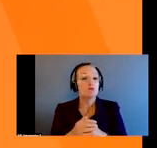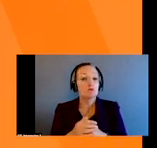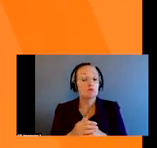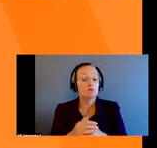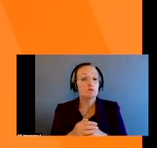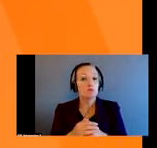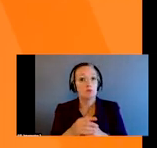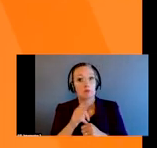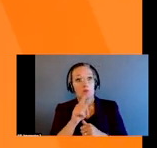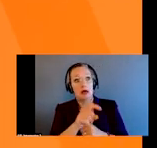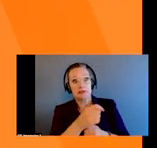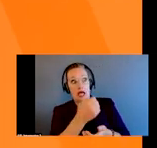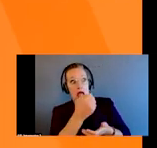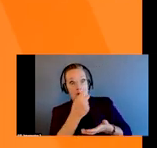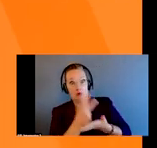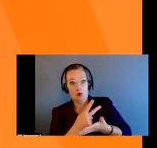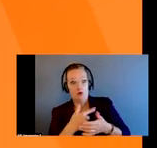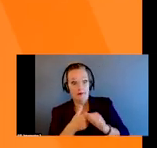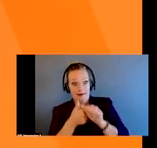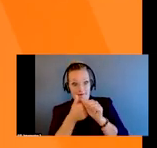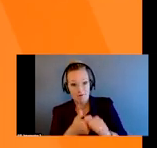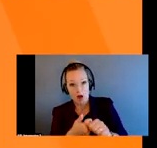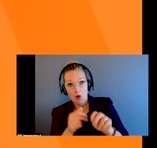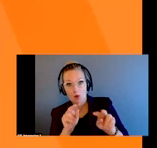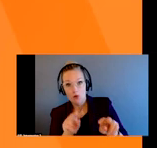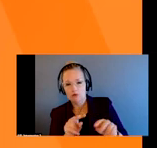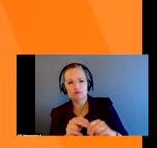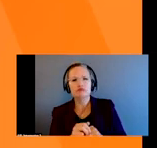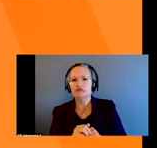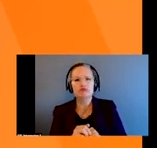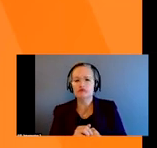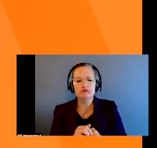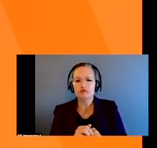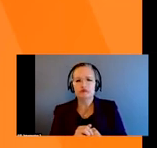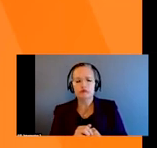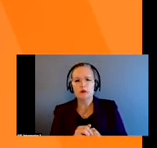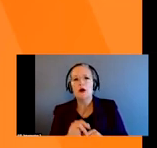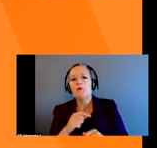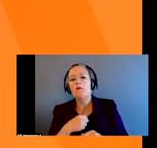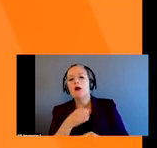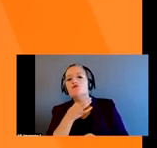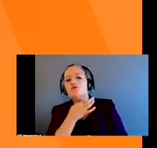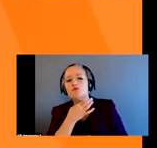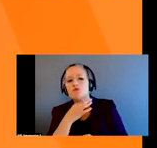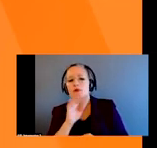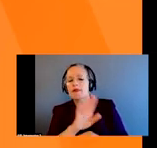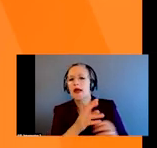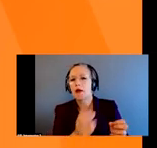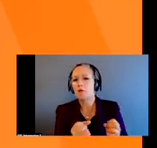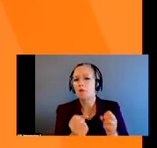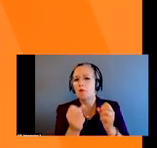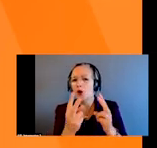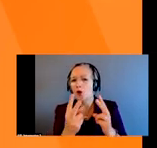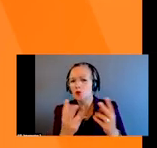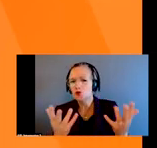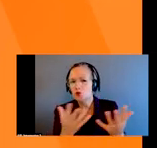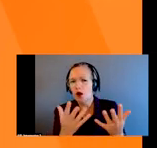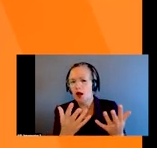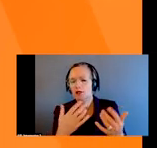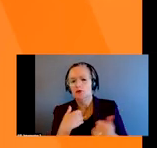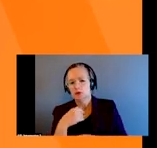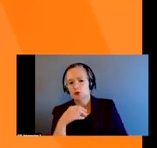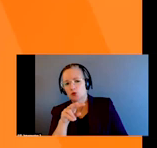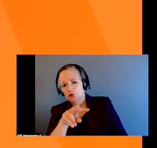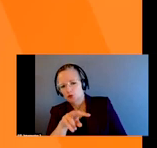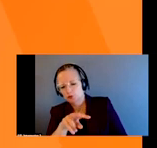them. I'm going to be able to see all of the social content that they post. And what I'm going to do is I'm going to hit